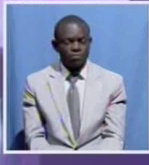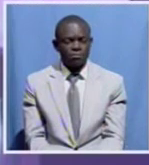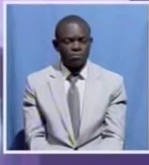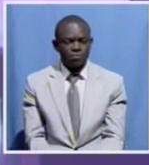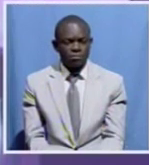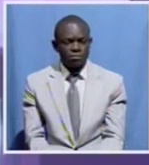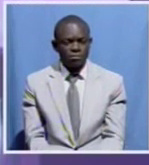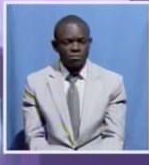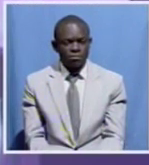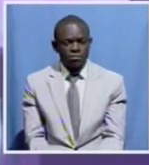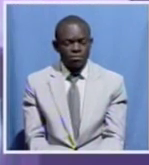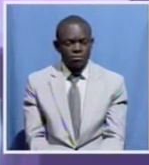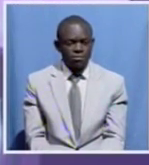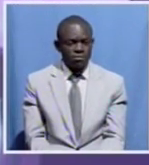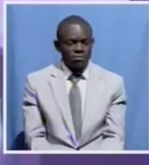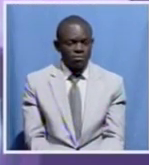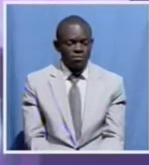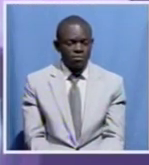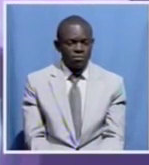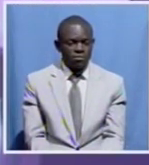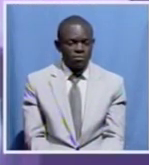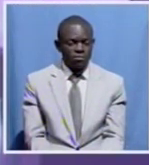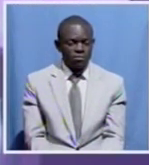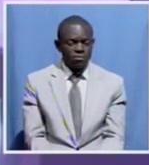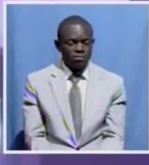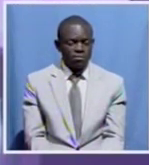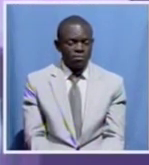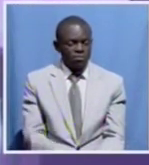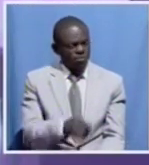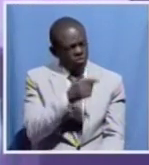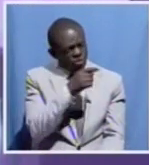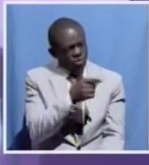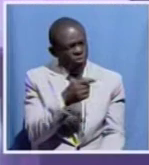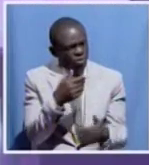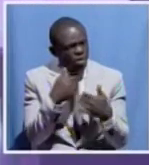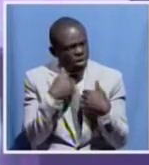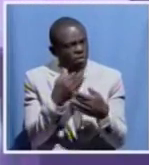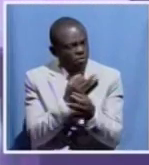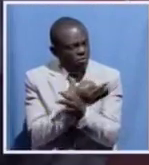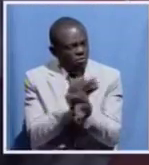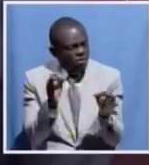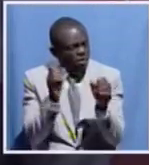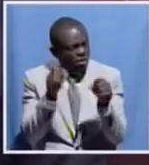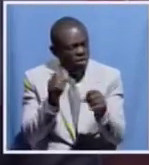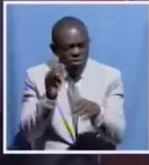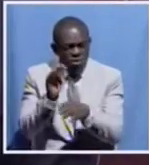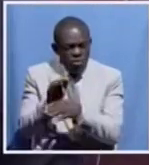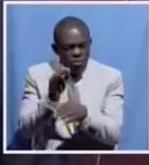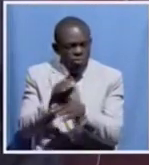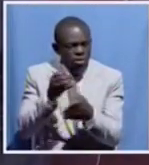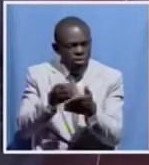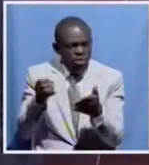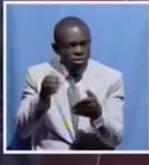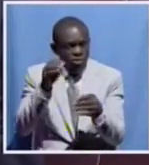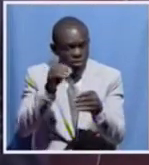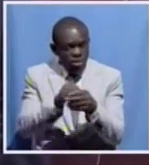what is it like? Do you have this free will to speak about issues in that country? That's interesting.